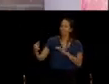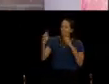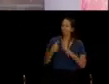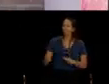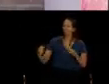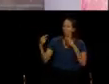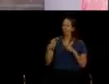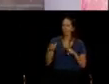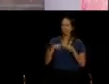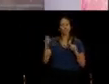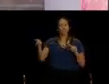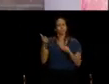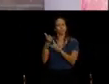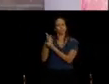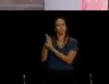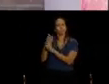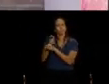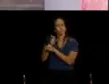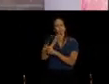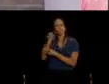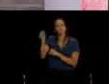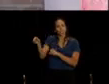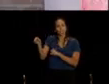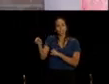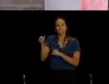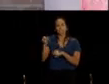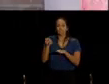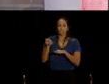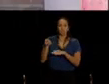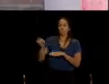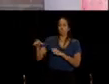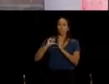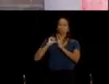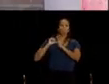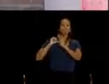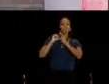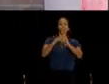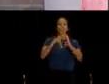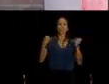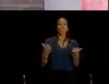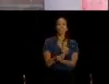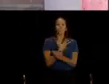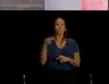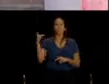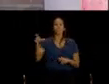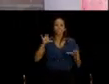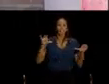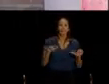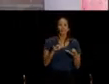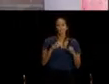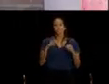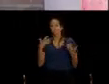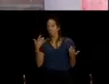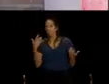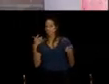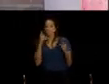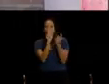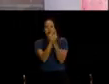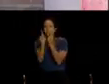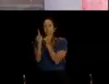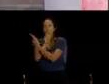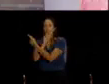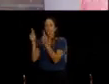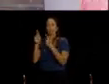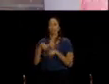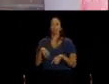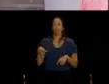made sure that she's put her footprint on everything that she touches and even realized it. She is the creator